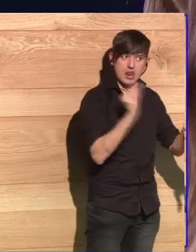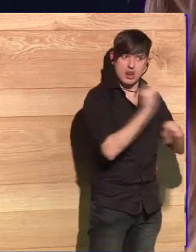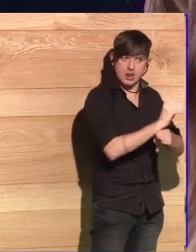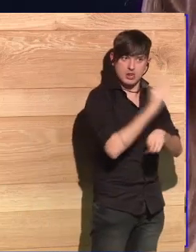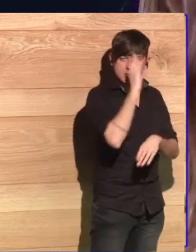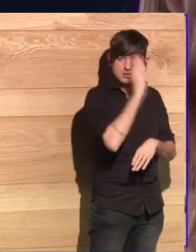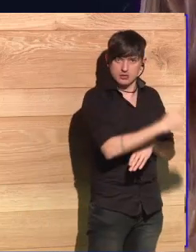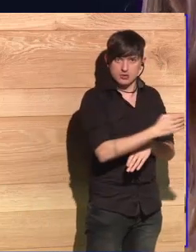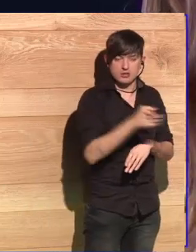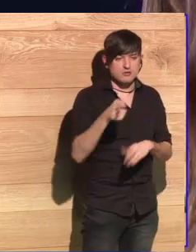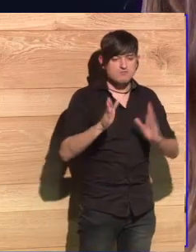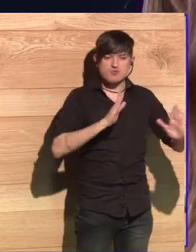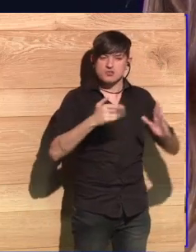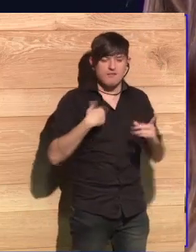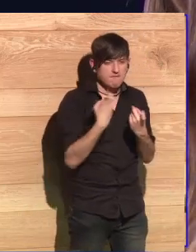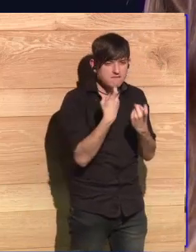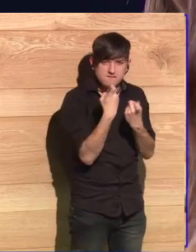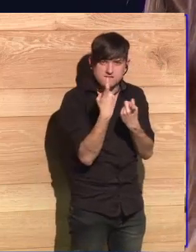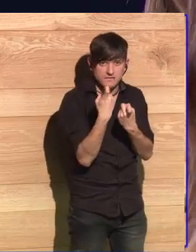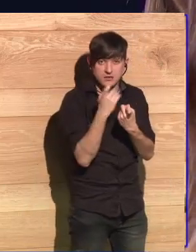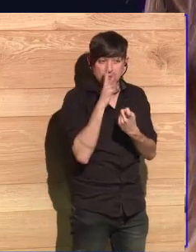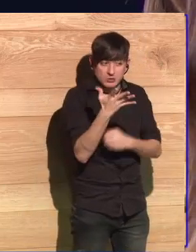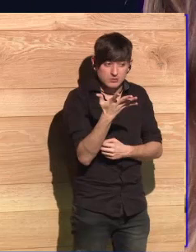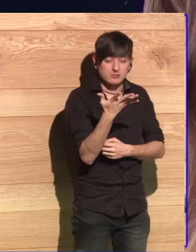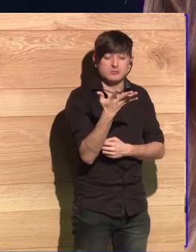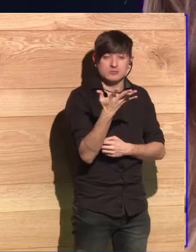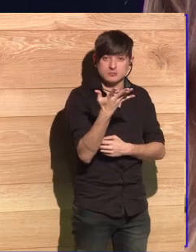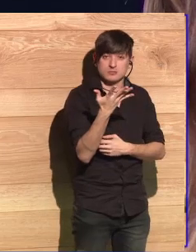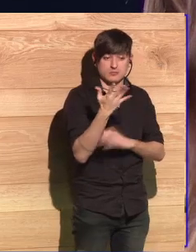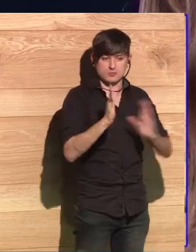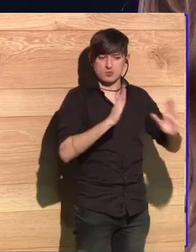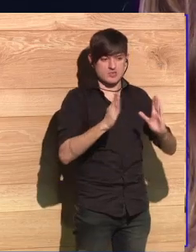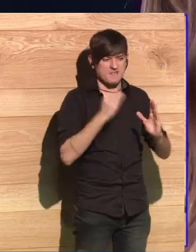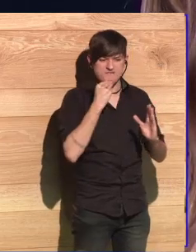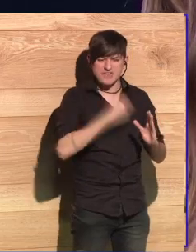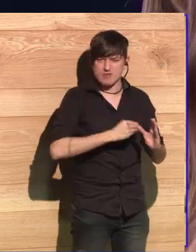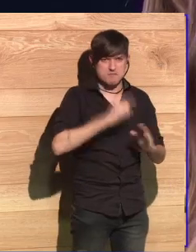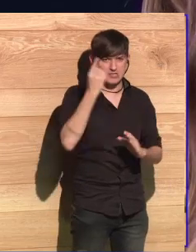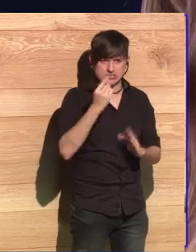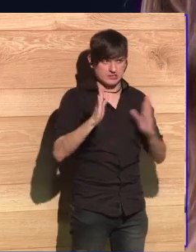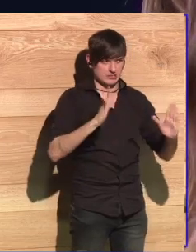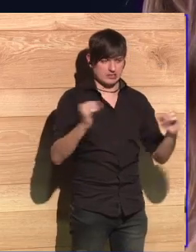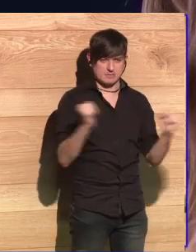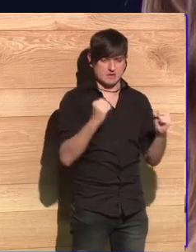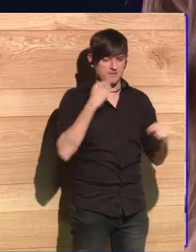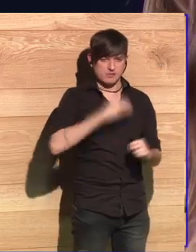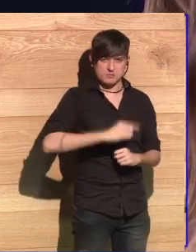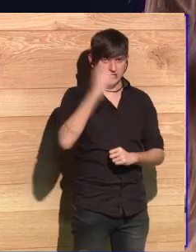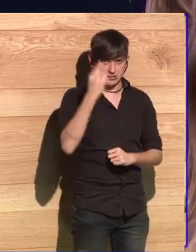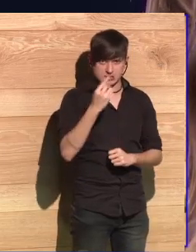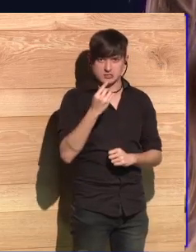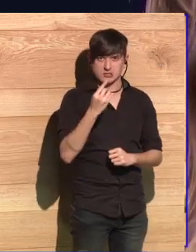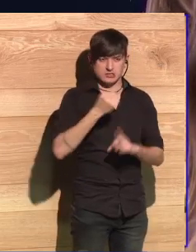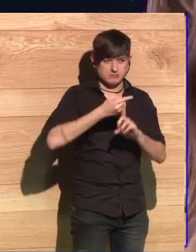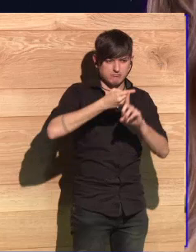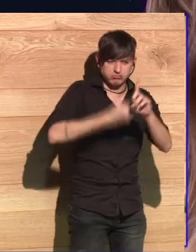winter. So I was grateful for that. And once you're indoors off the street, you can start making a lot of better other changes